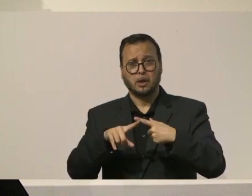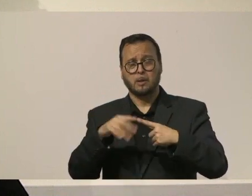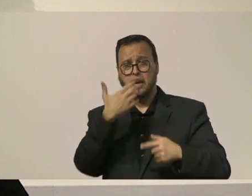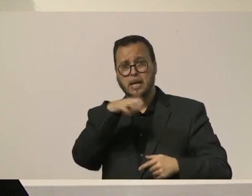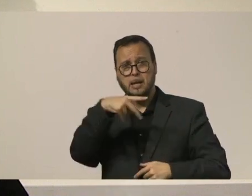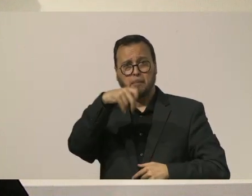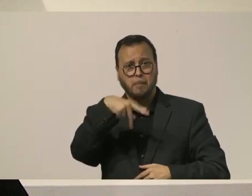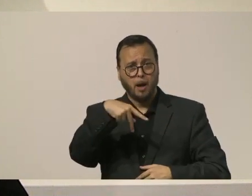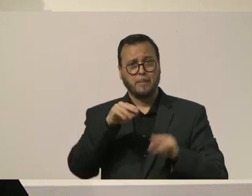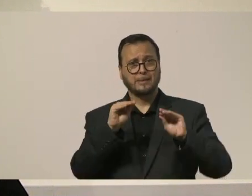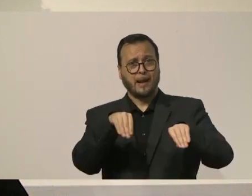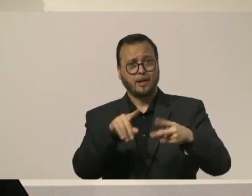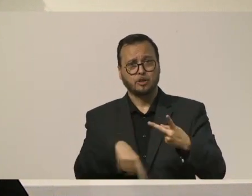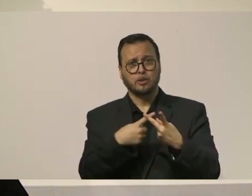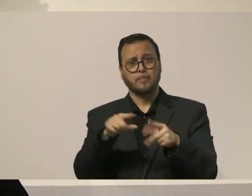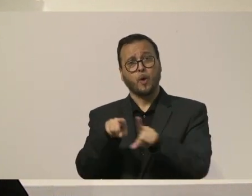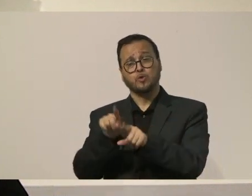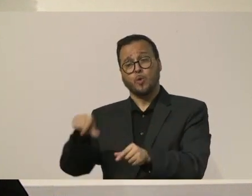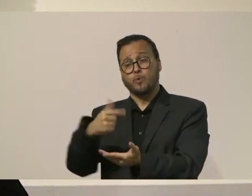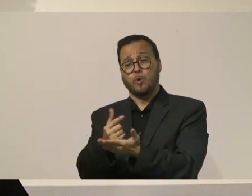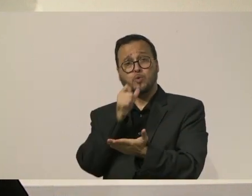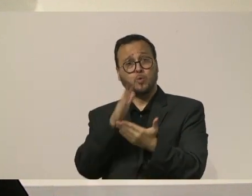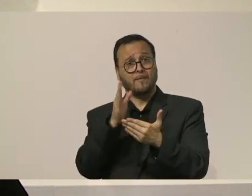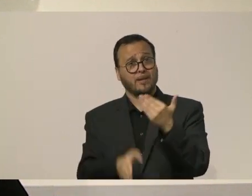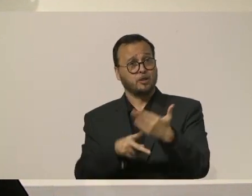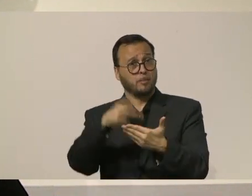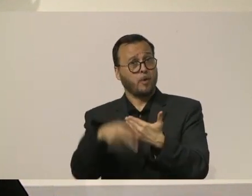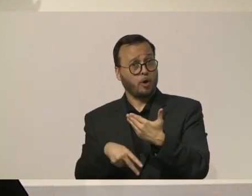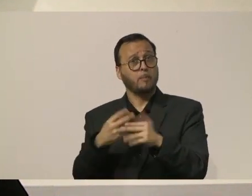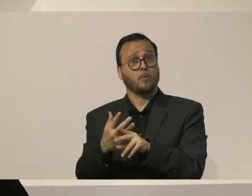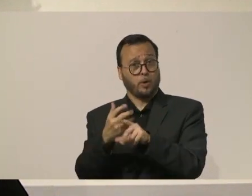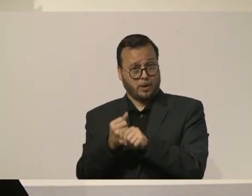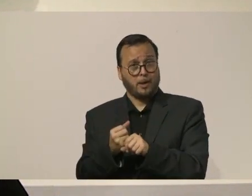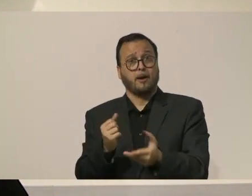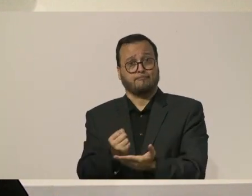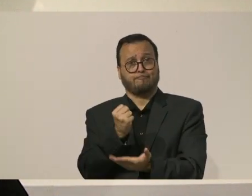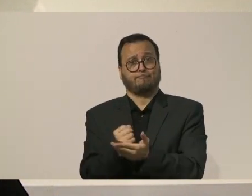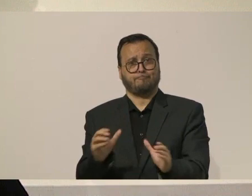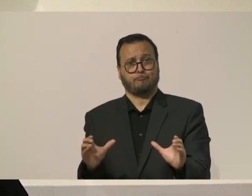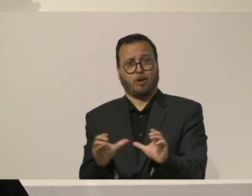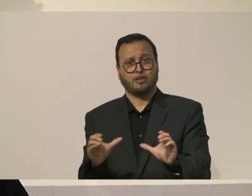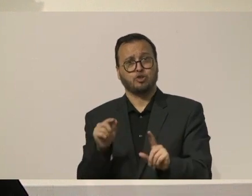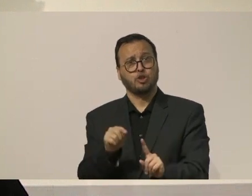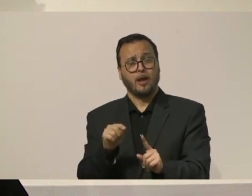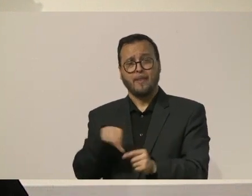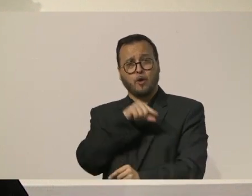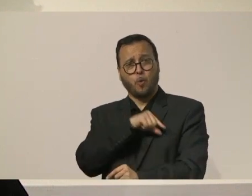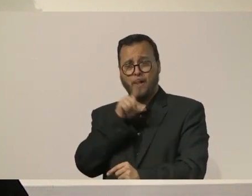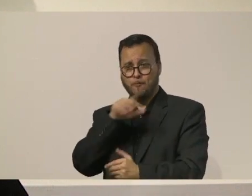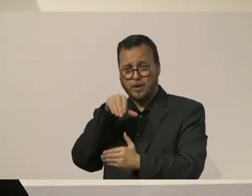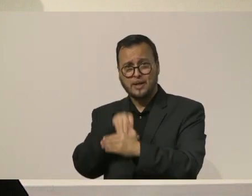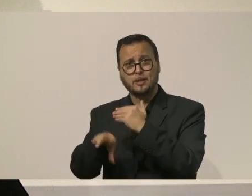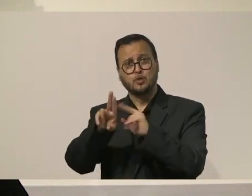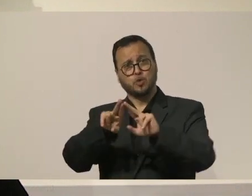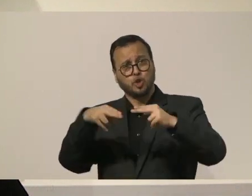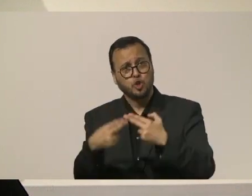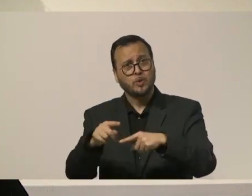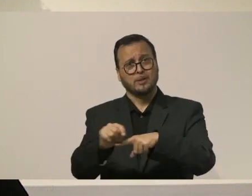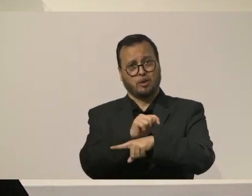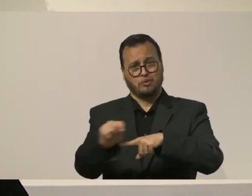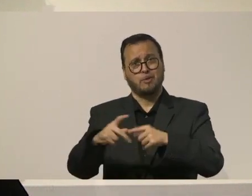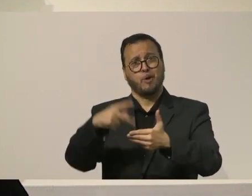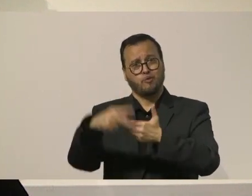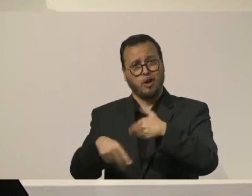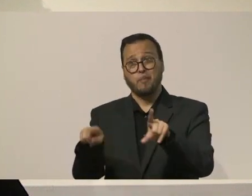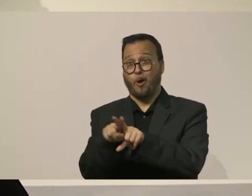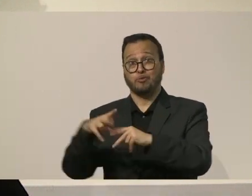installation, and graduates who complete the program will gain stackable credentials and qualify for entry into union apprenticeships and